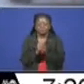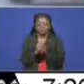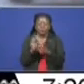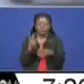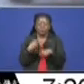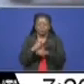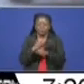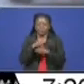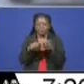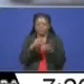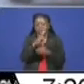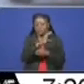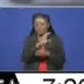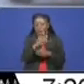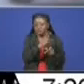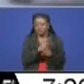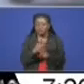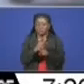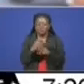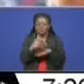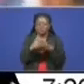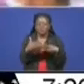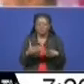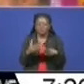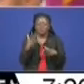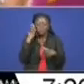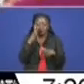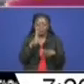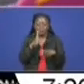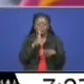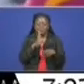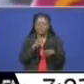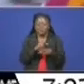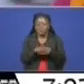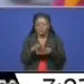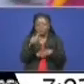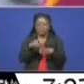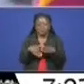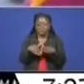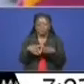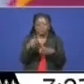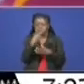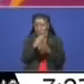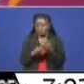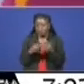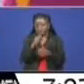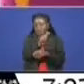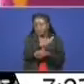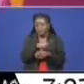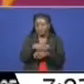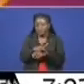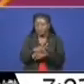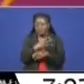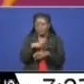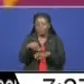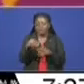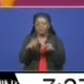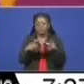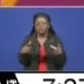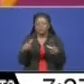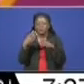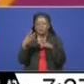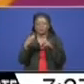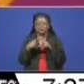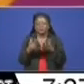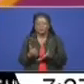about 400 care boxes that we're going to be sending into both Abaco and Grand Bahama to be able to help those most